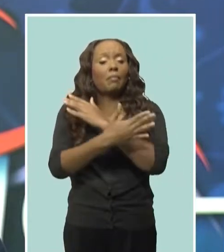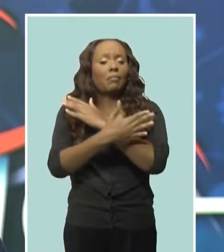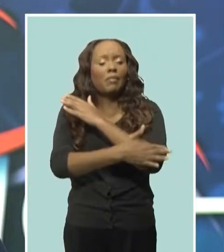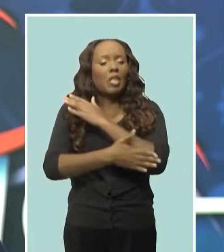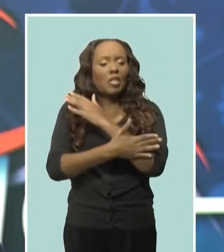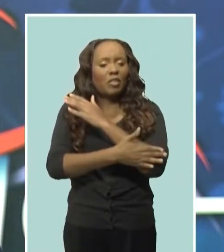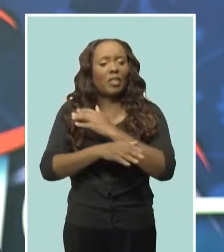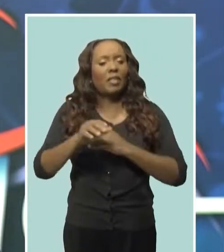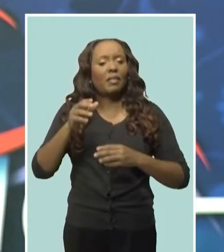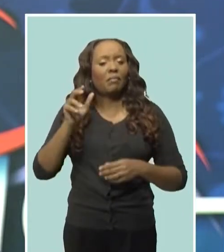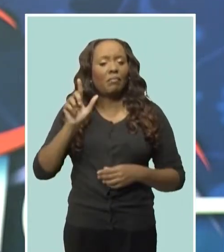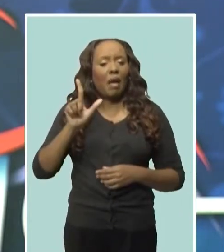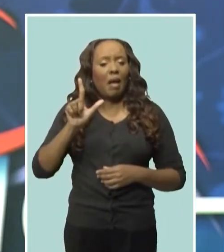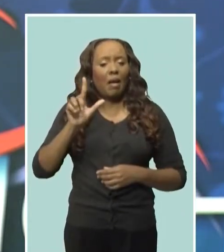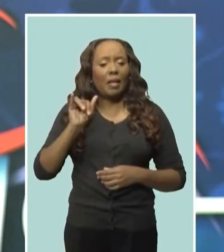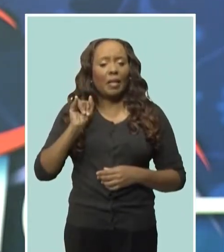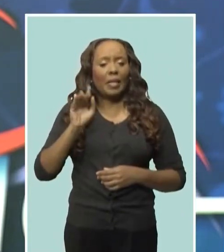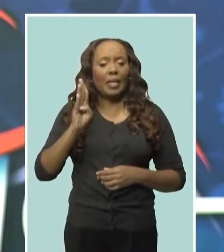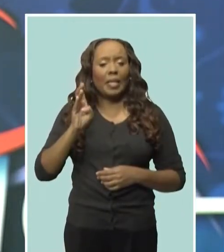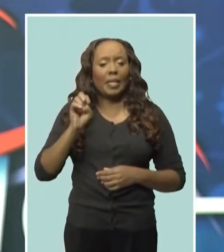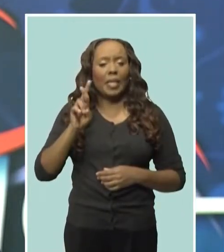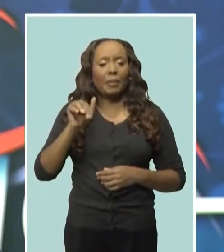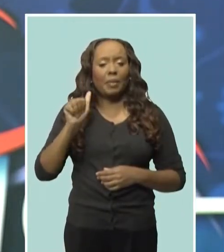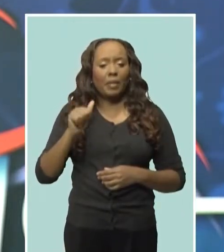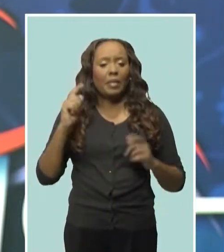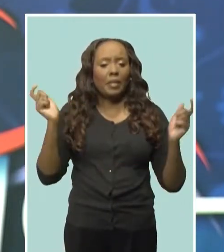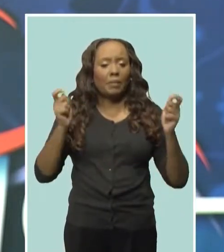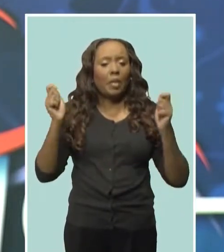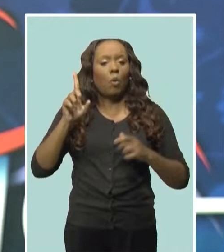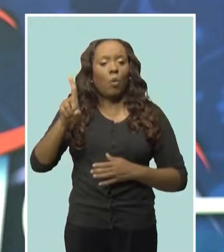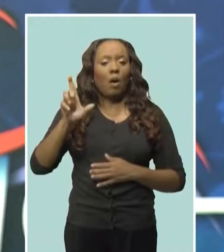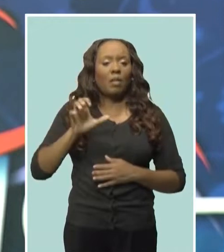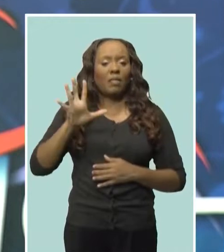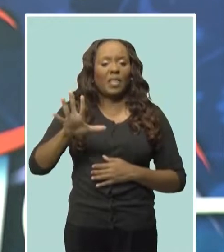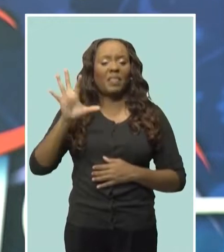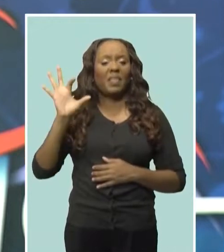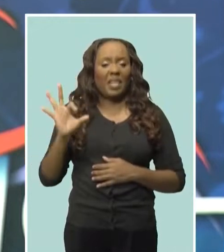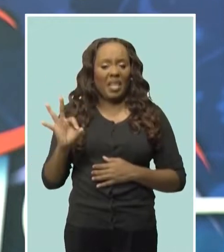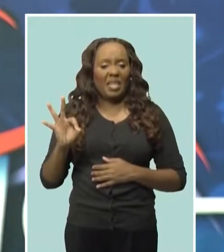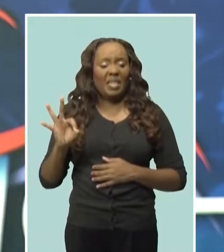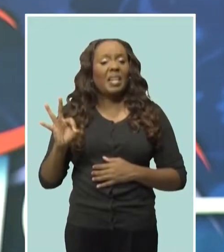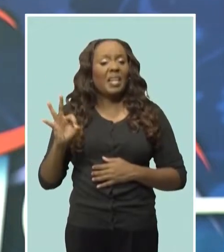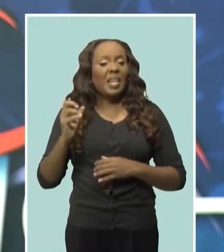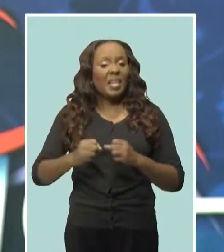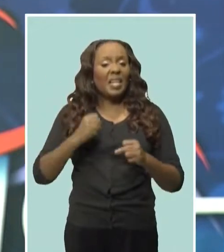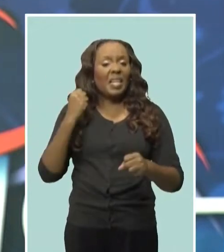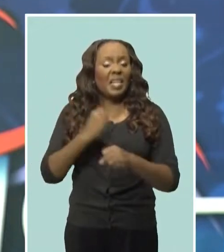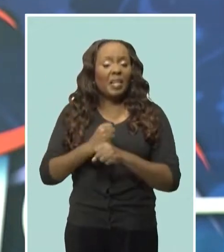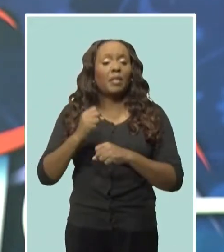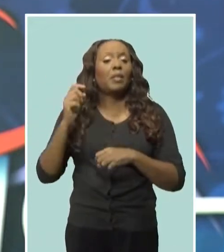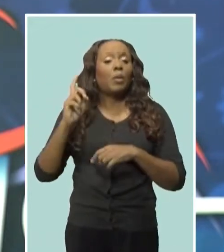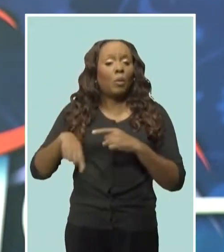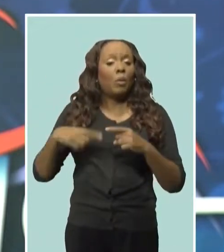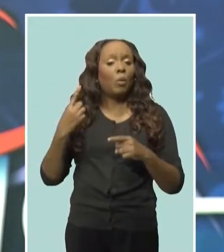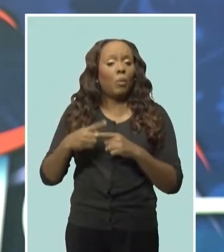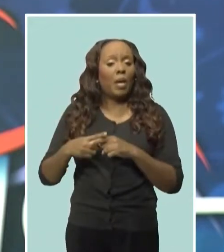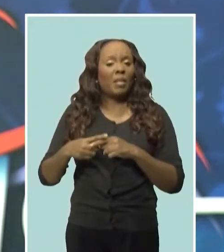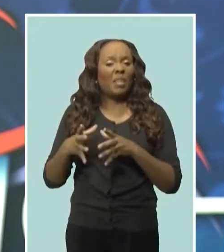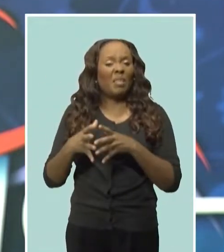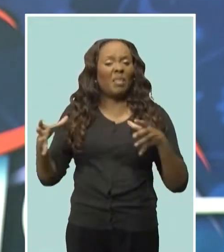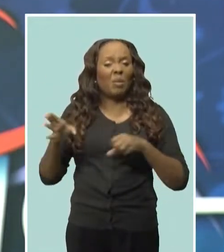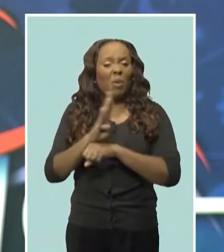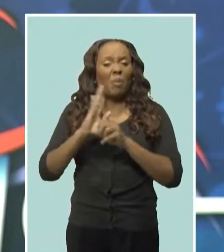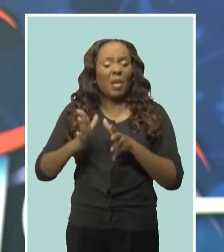in recognition of the 159th anniversary of the migration of 346 Barbadians to the West African